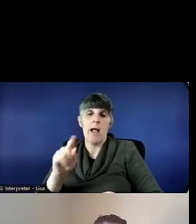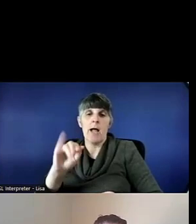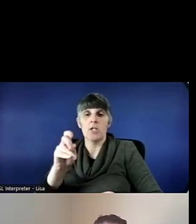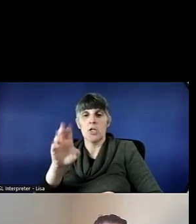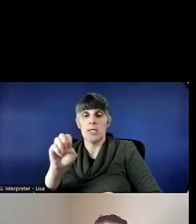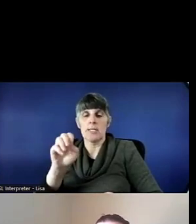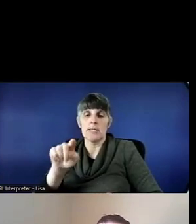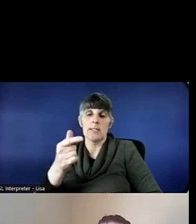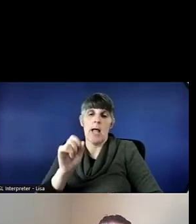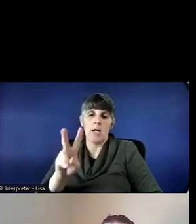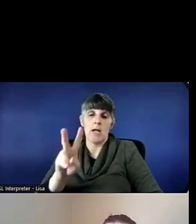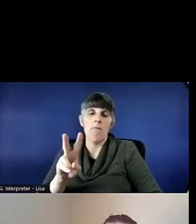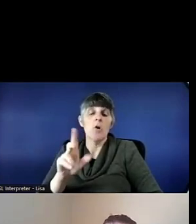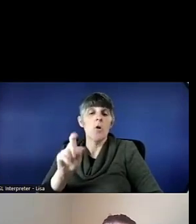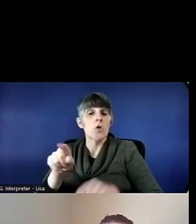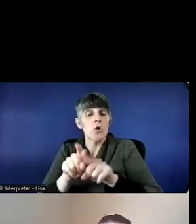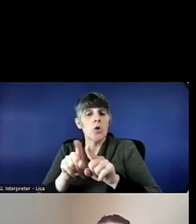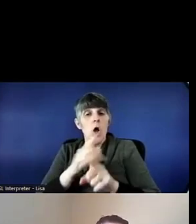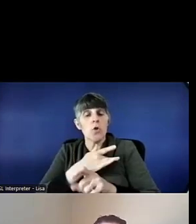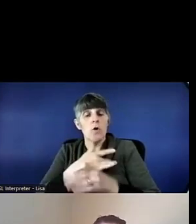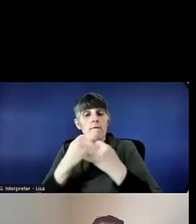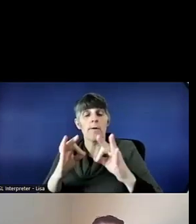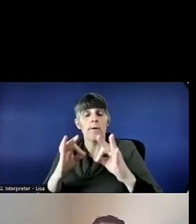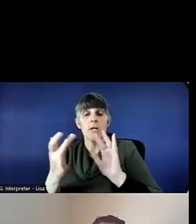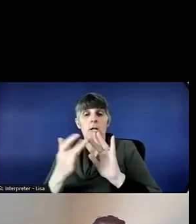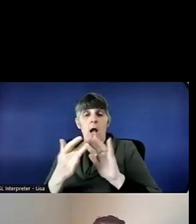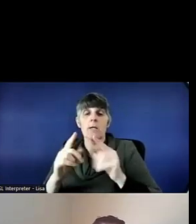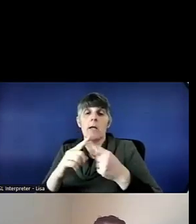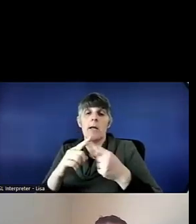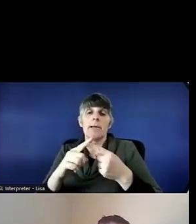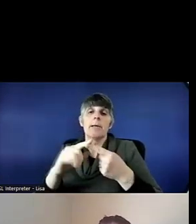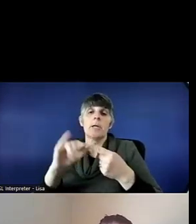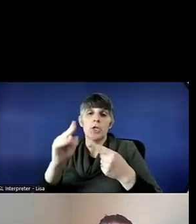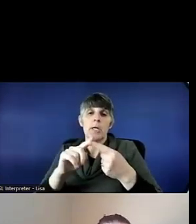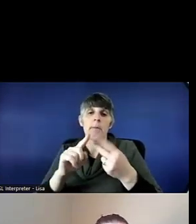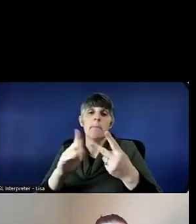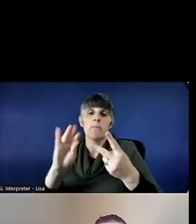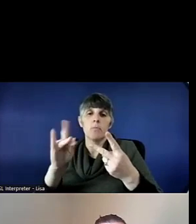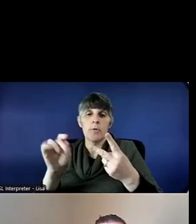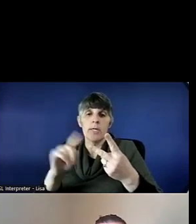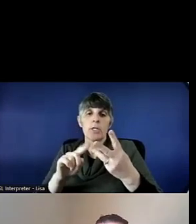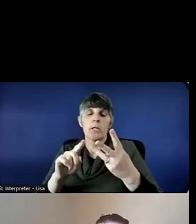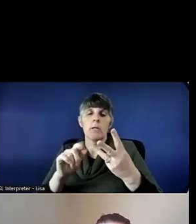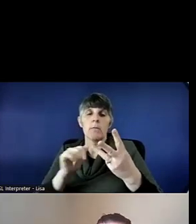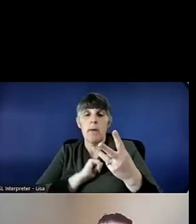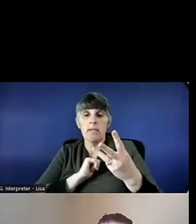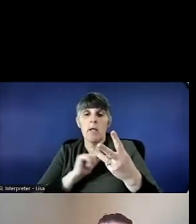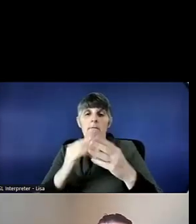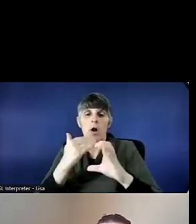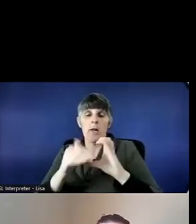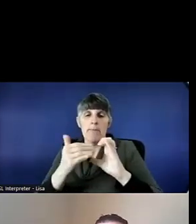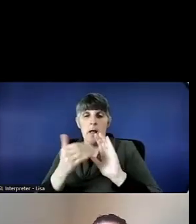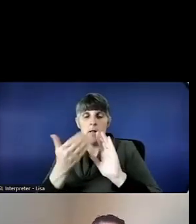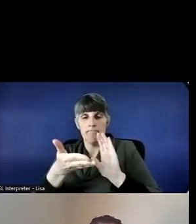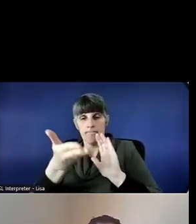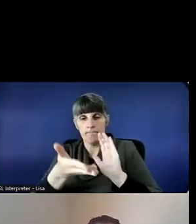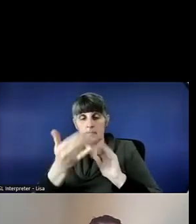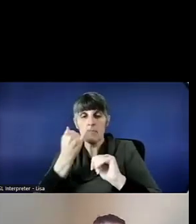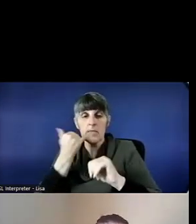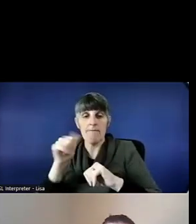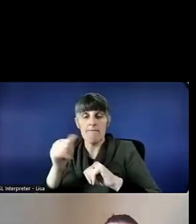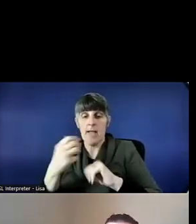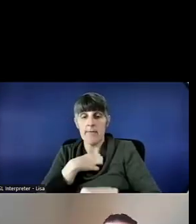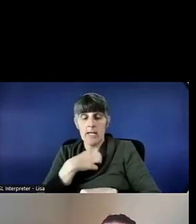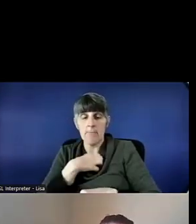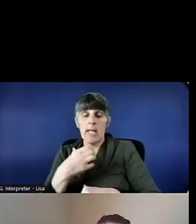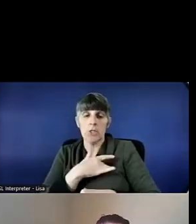civilrights.justice.gov. You should also feel free to reach out to Jim, Bridget, or myself. Our email addresses are here. If you have any